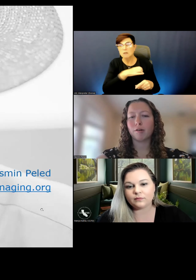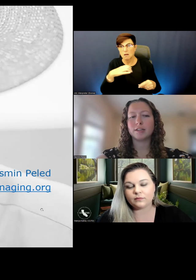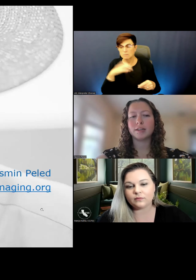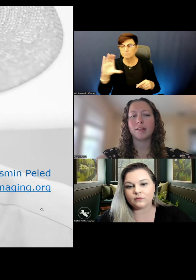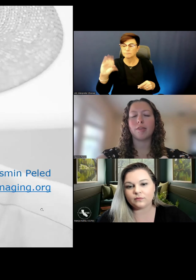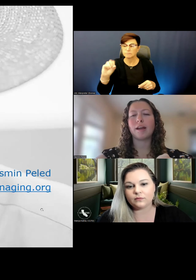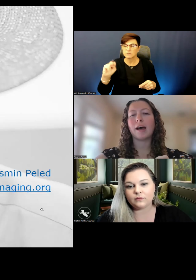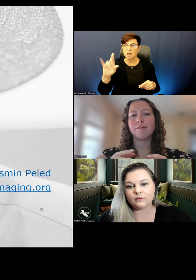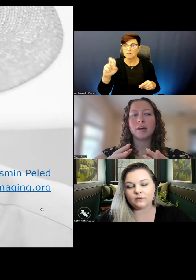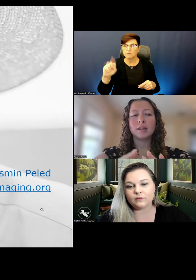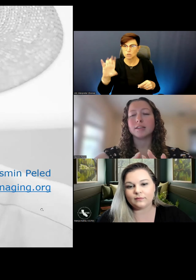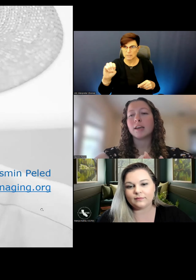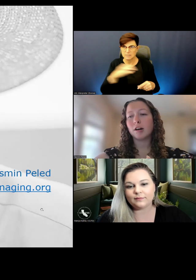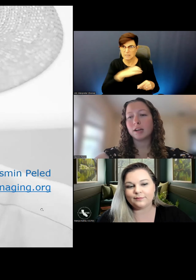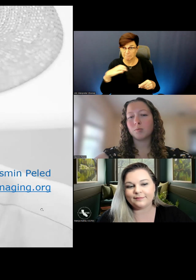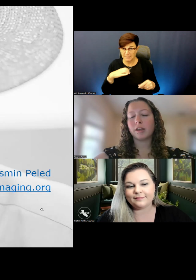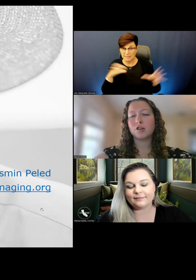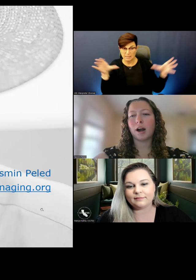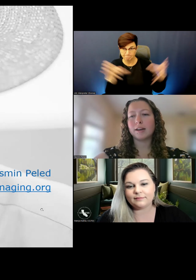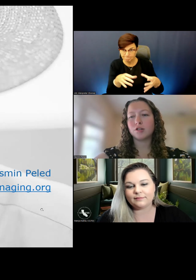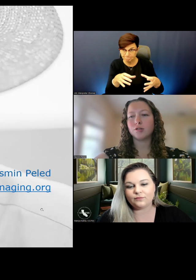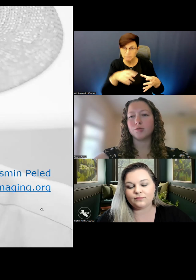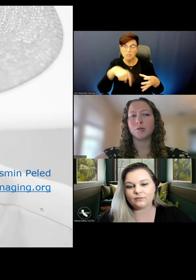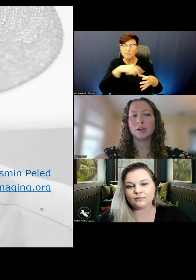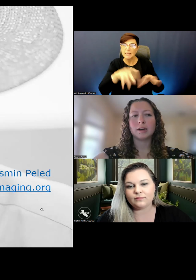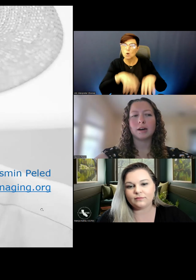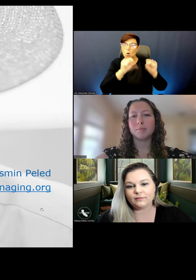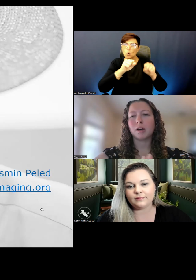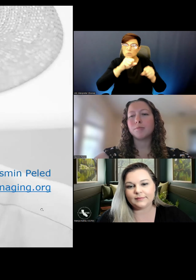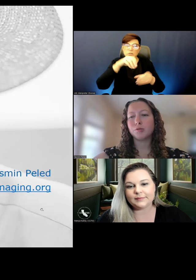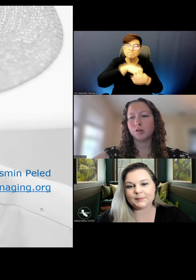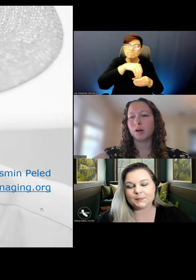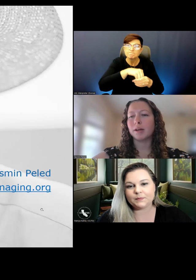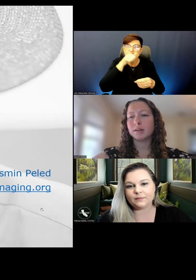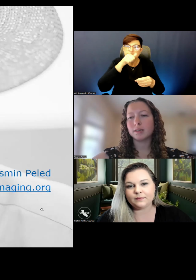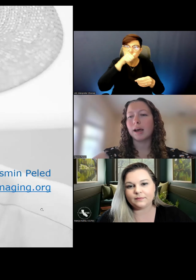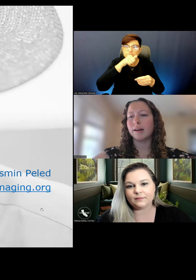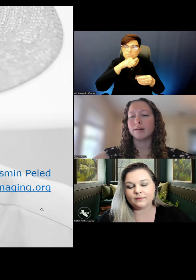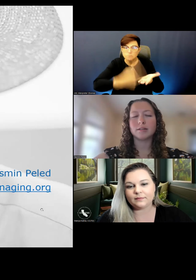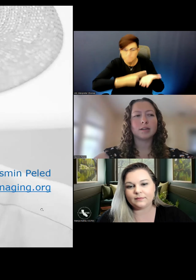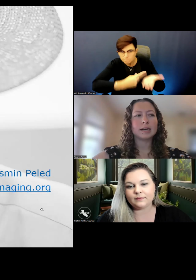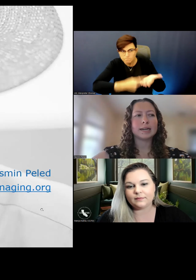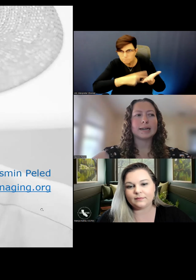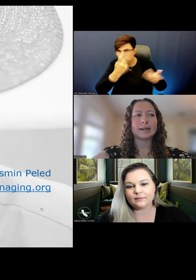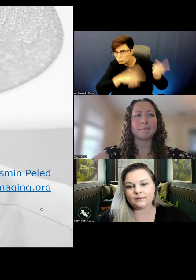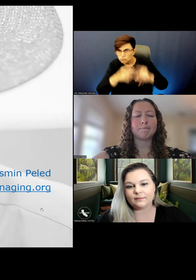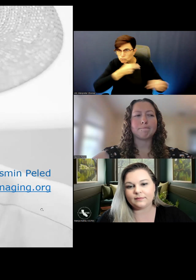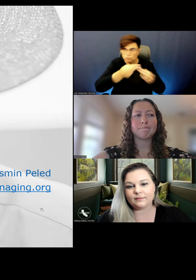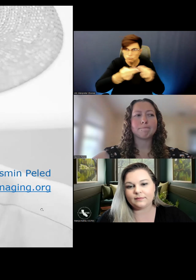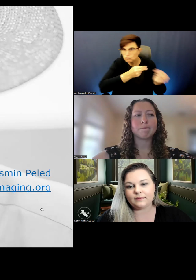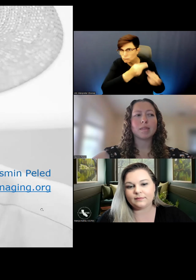their priorities together, and they have these hearings where they try to come to an agreement. And